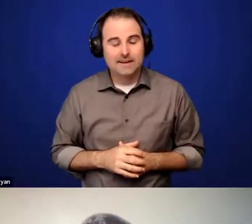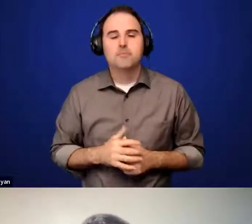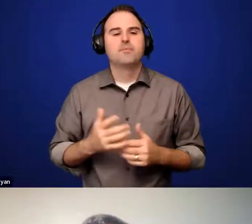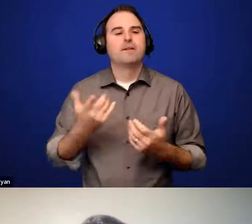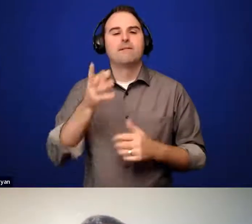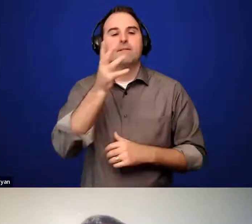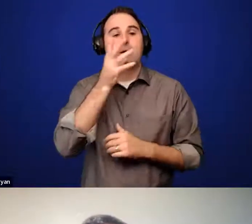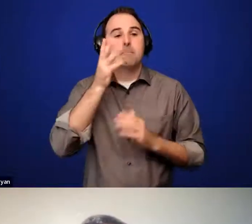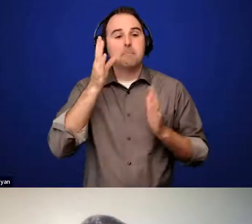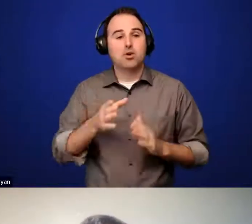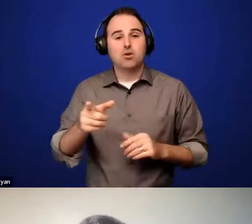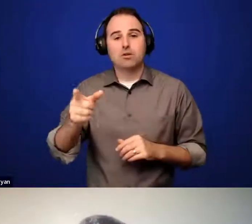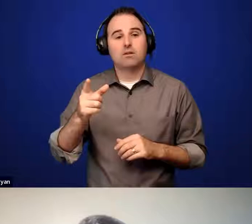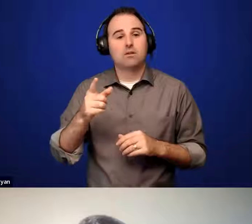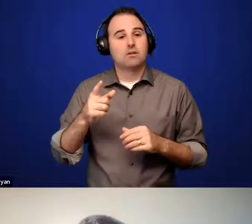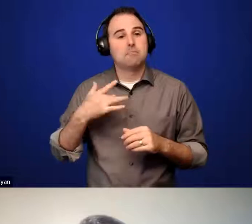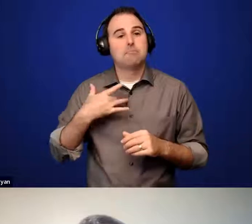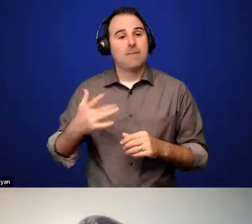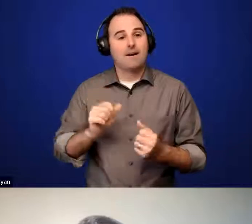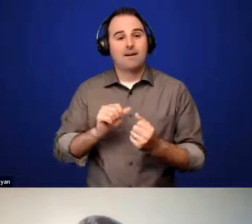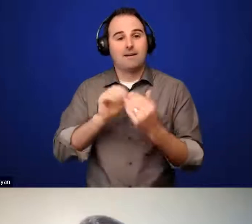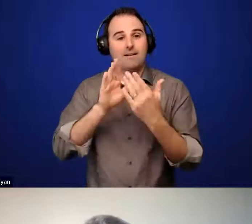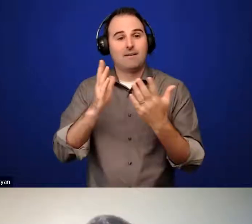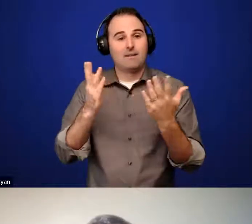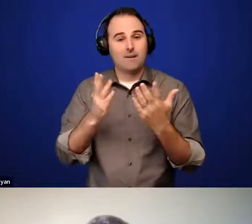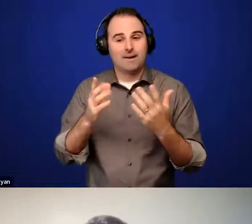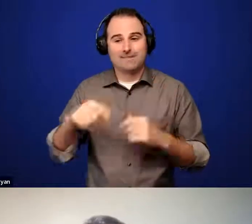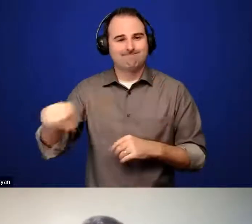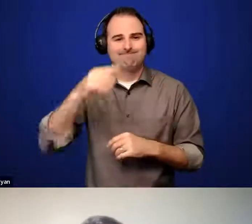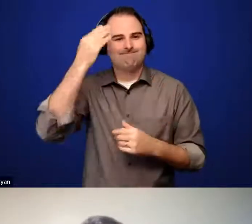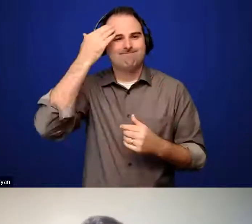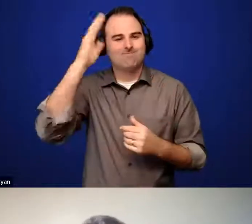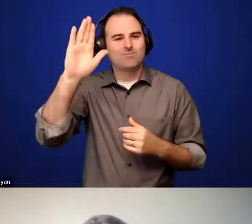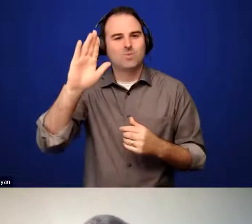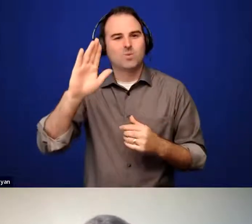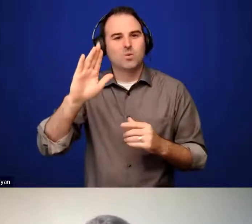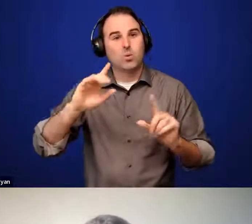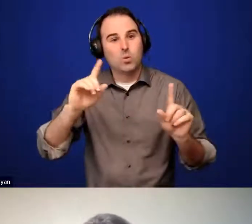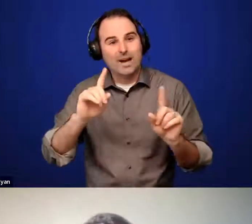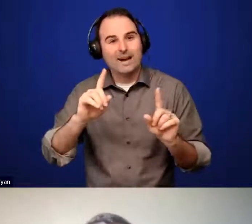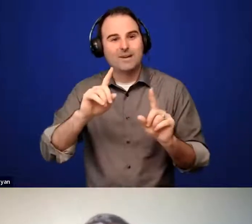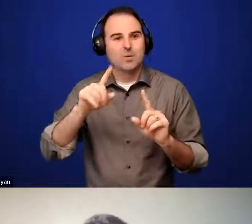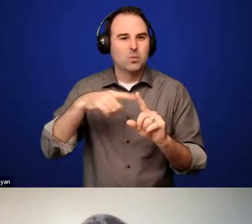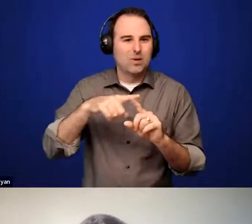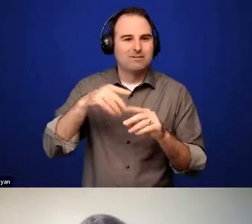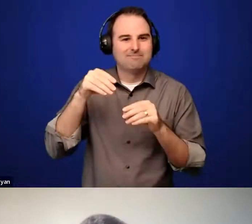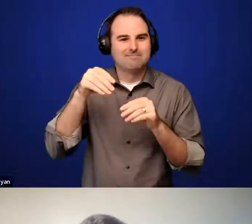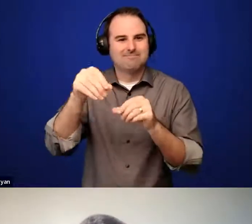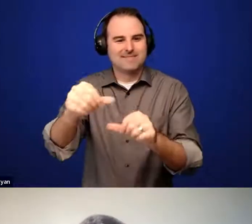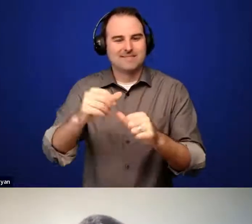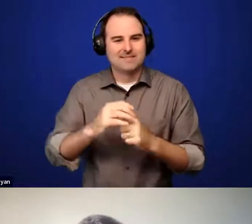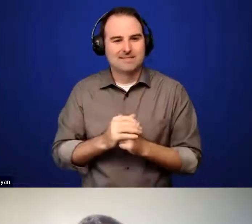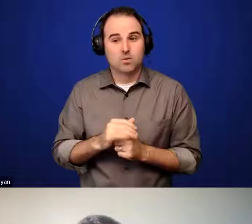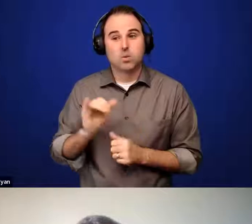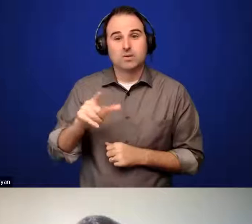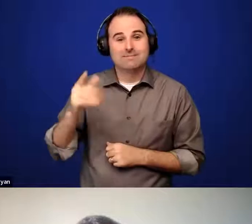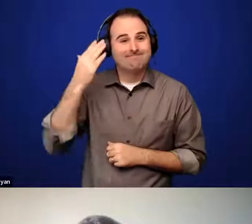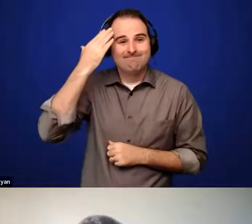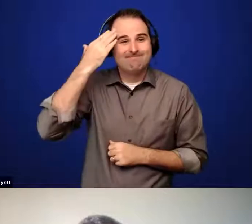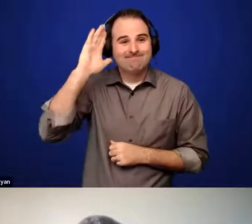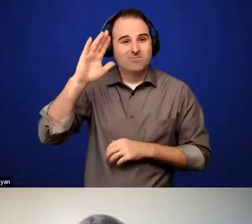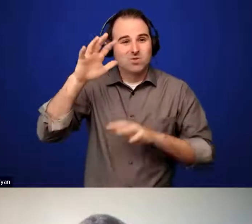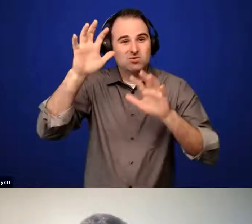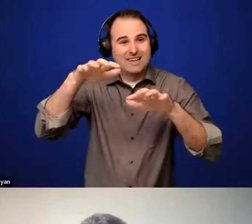difficult is they are not able to know the spell of the rain. If